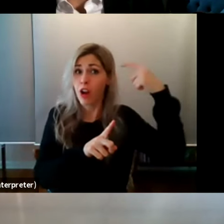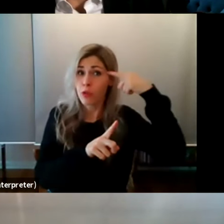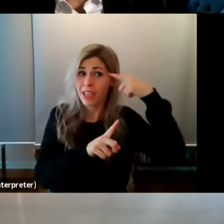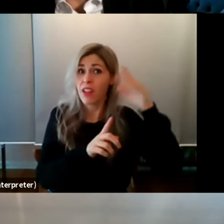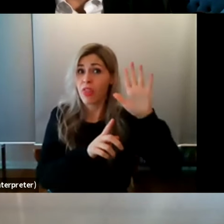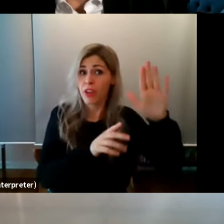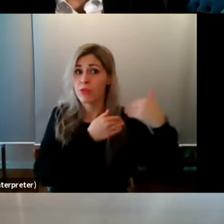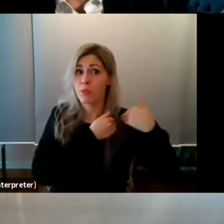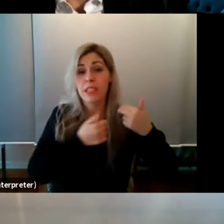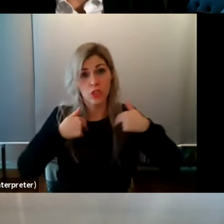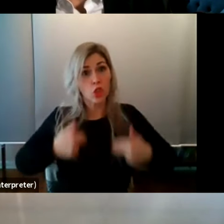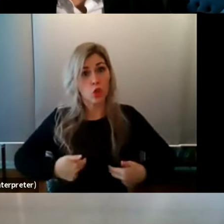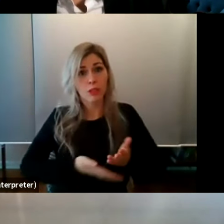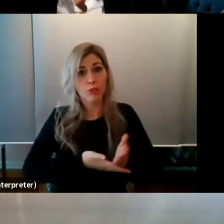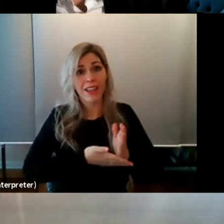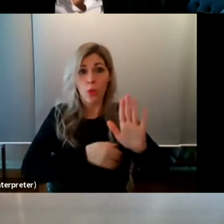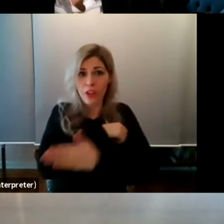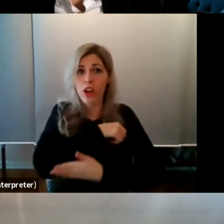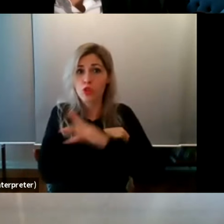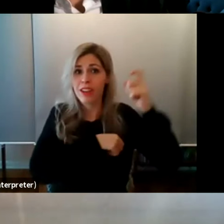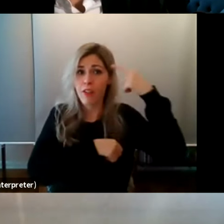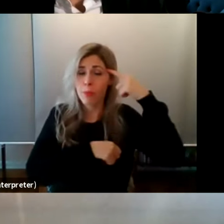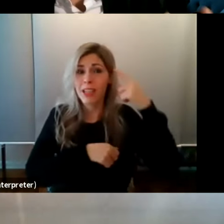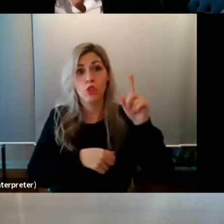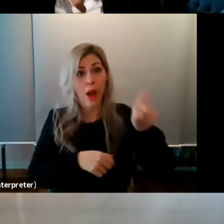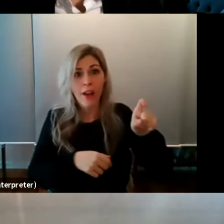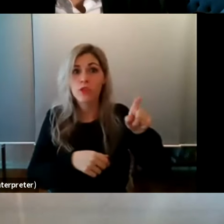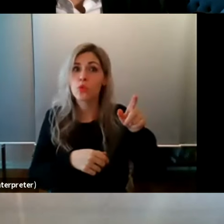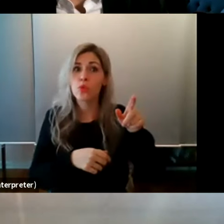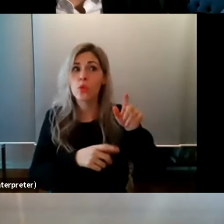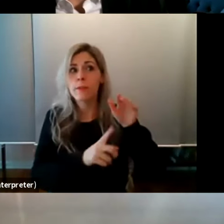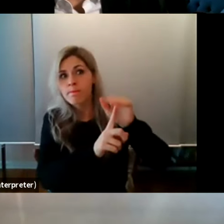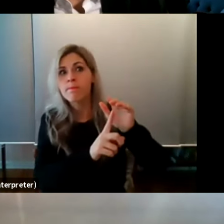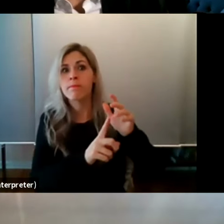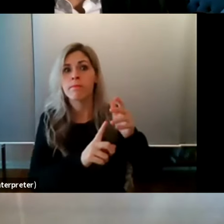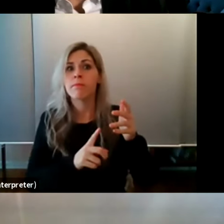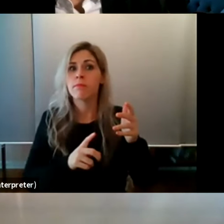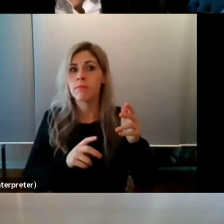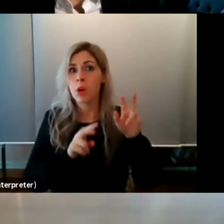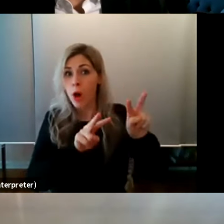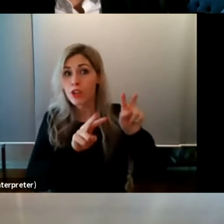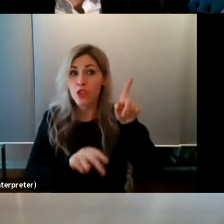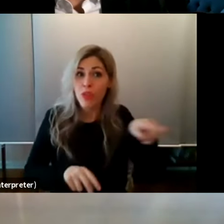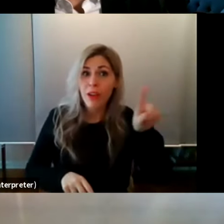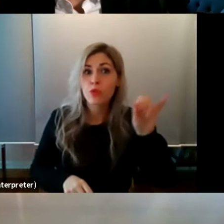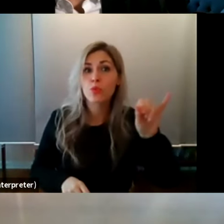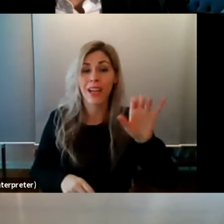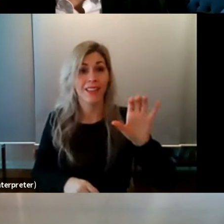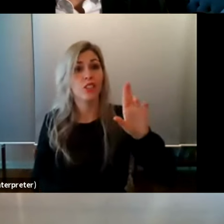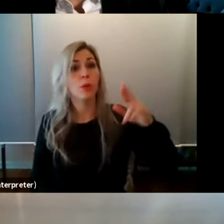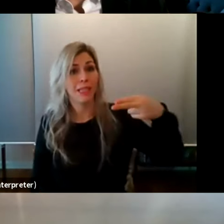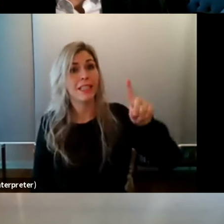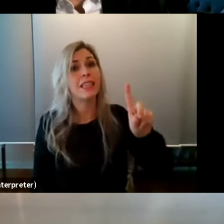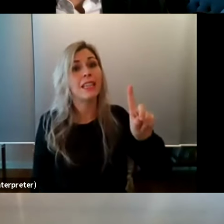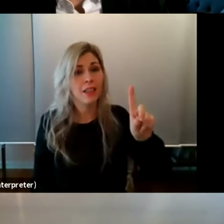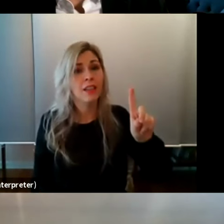right. Then you have to hold your ministries of education and your governments accountable. And the Convention on the Rights of Persons with